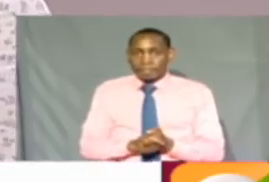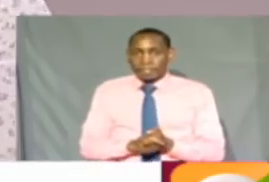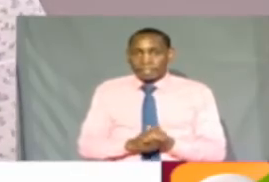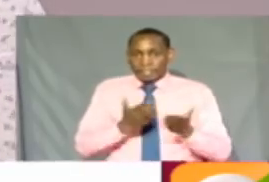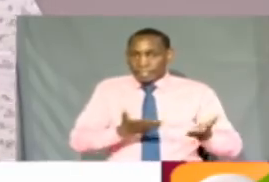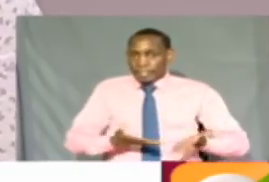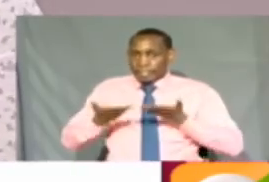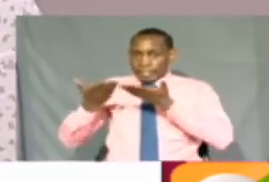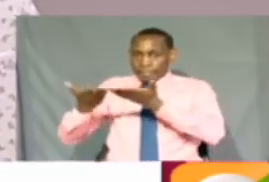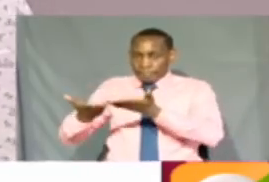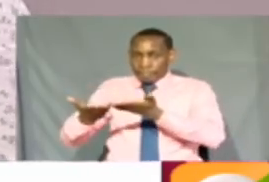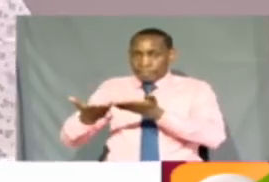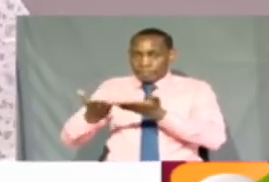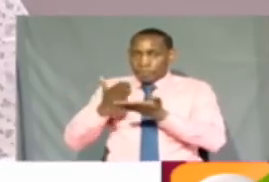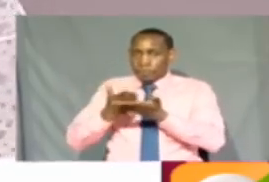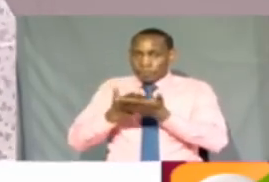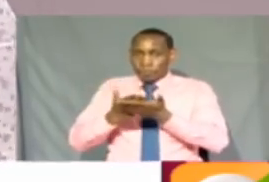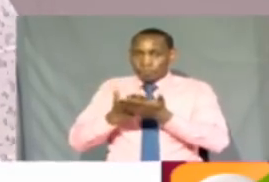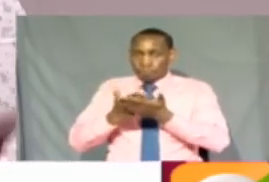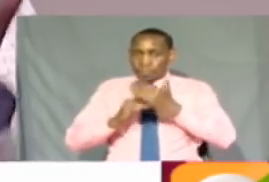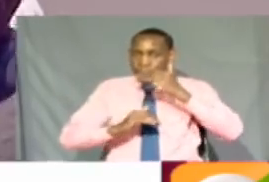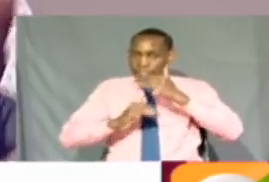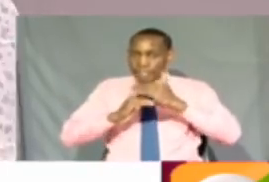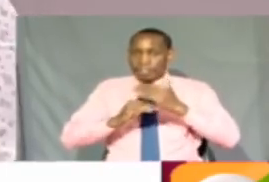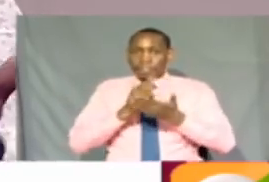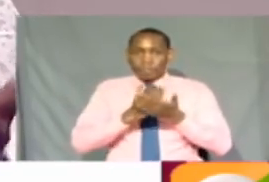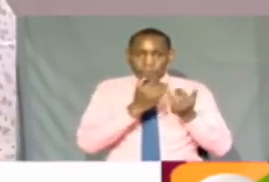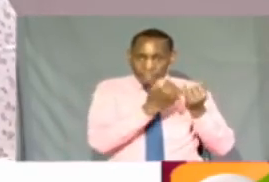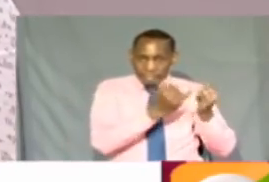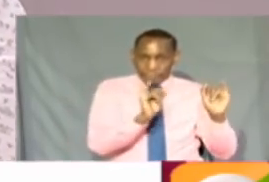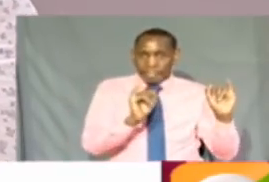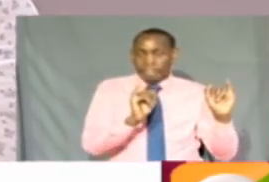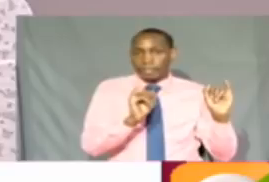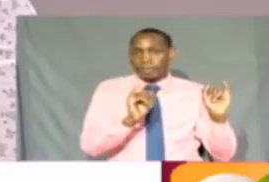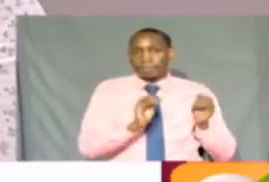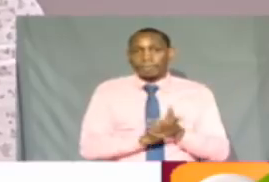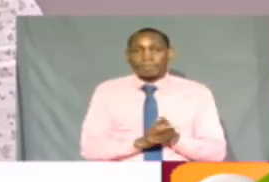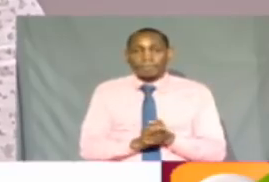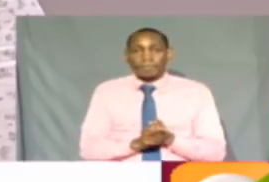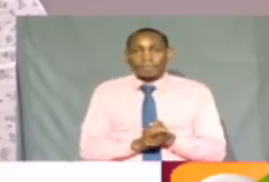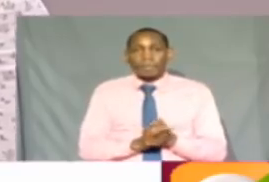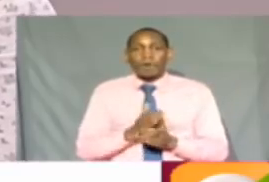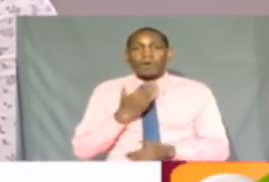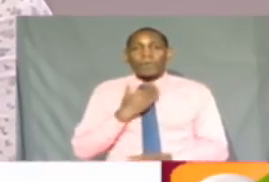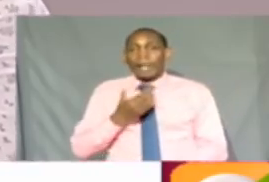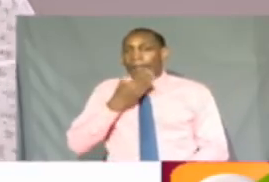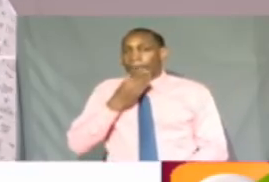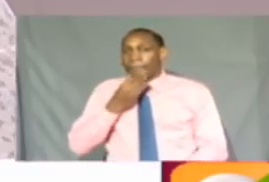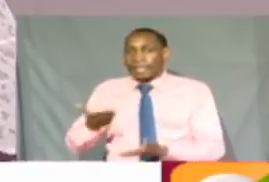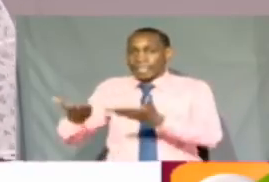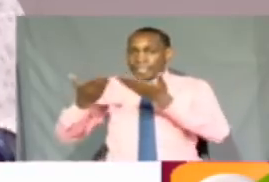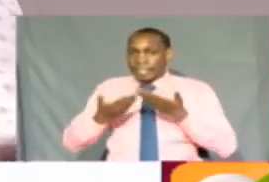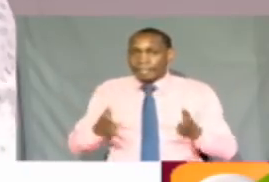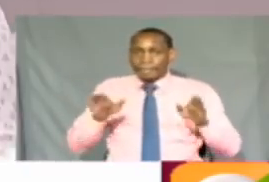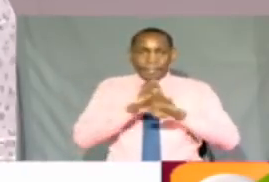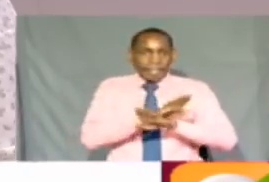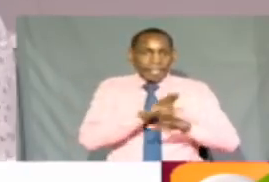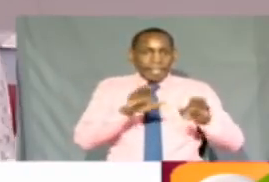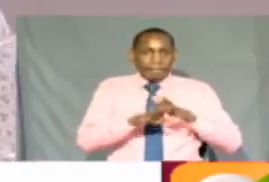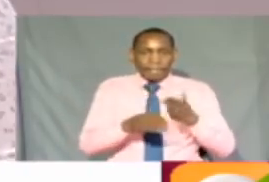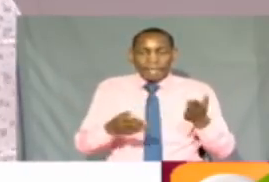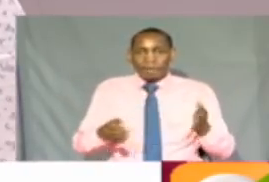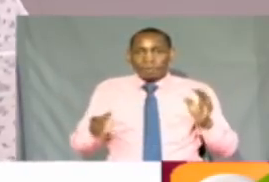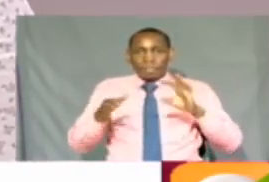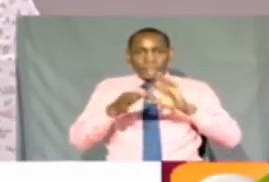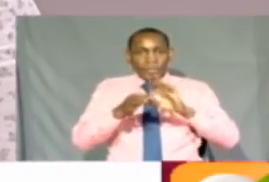giving? And it's a thin line. So women, yes, be independent. I was actually sad when she said she wants a man to provide everything. You see the women we're